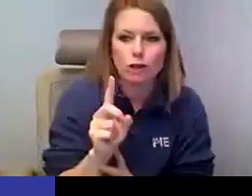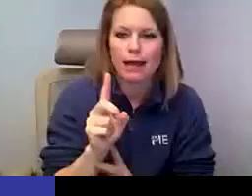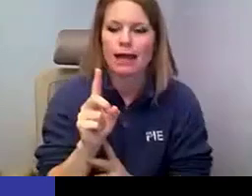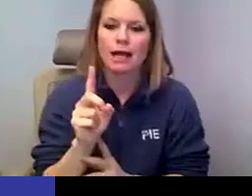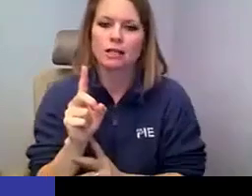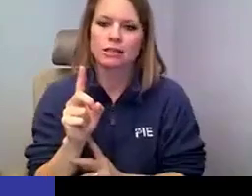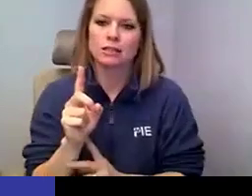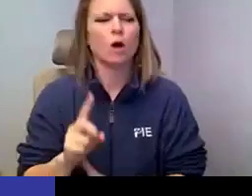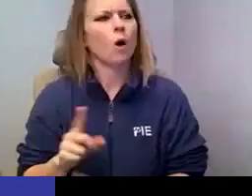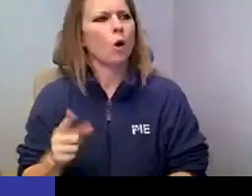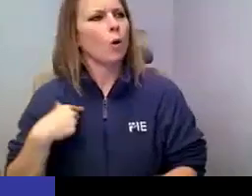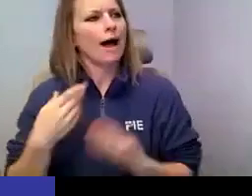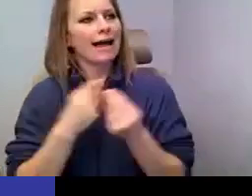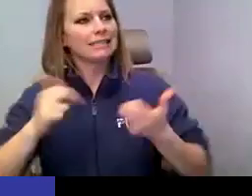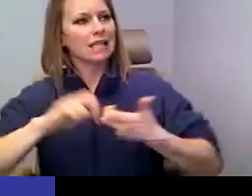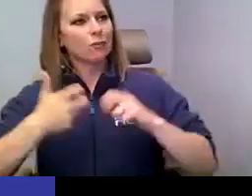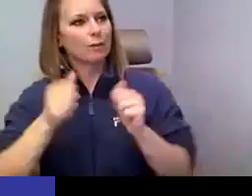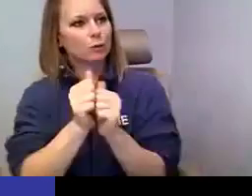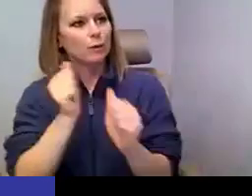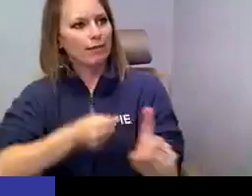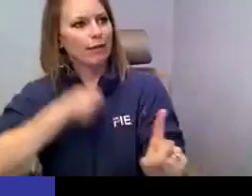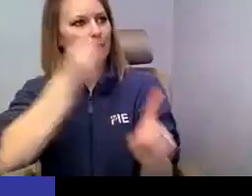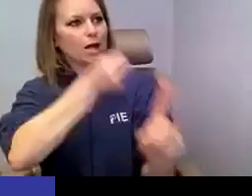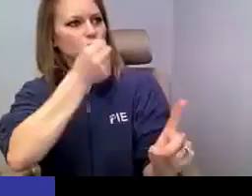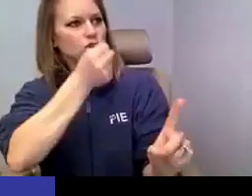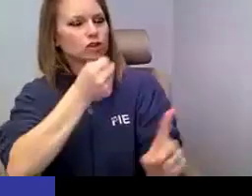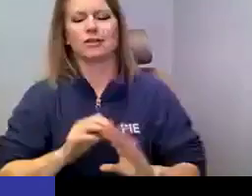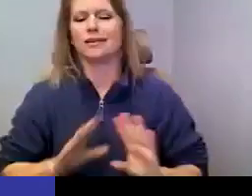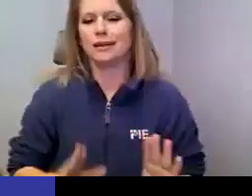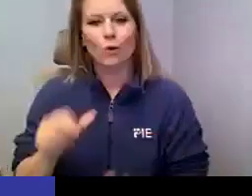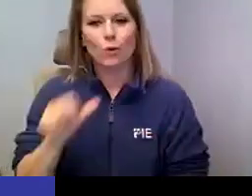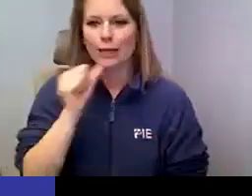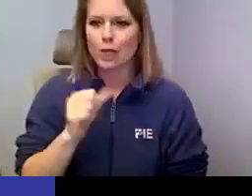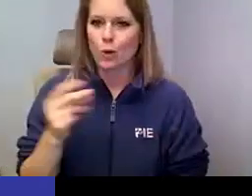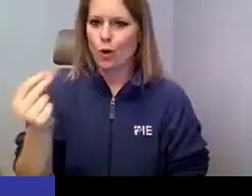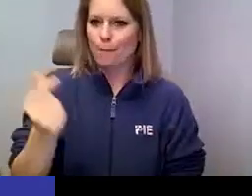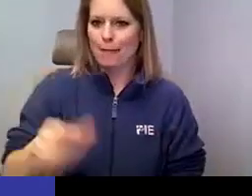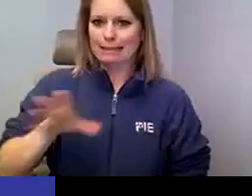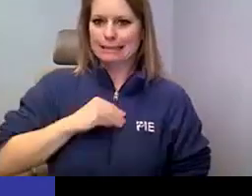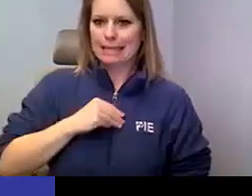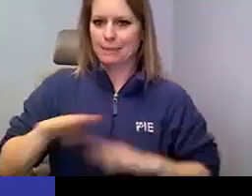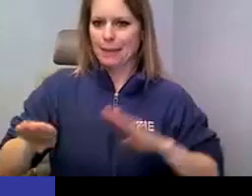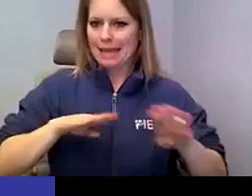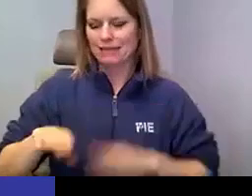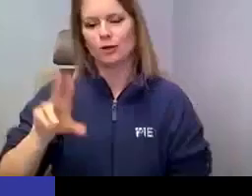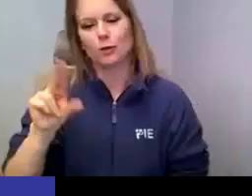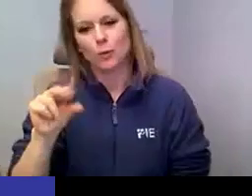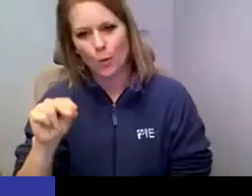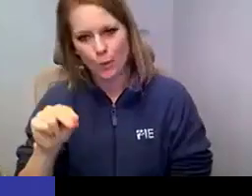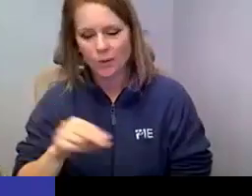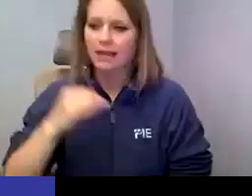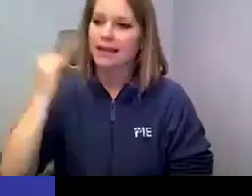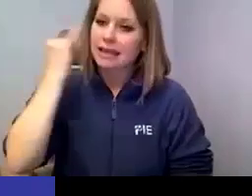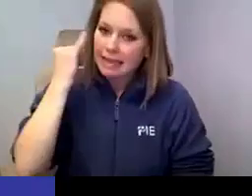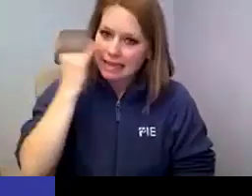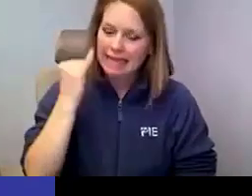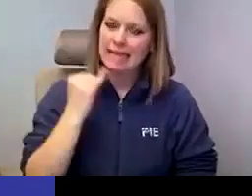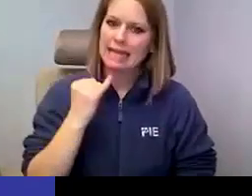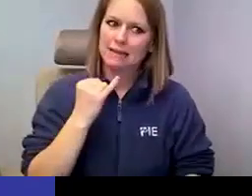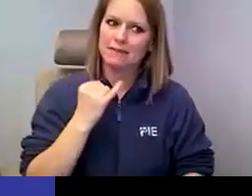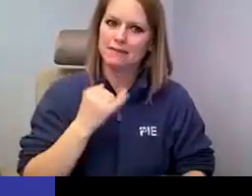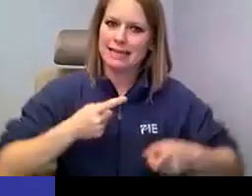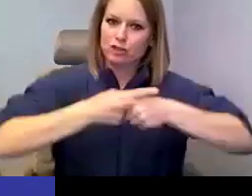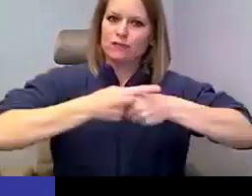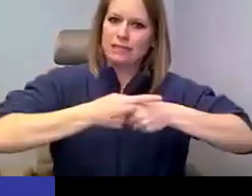punching, that we just accept that behavior. Behaviors that get in the way of the student's ability to access, engage, and make